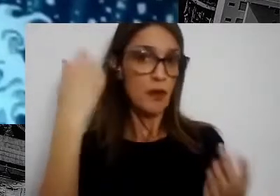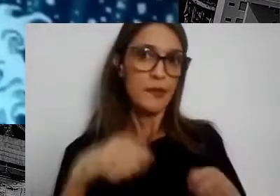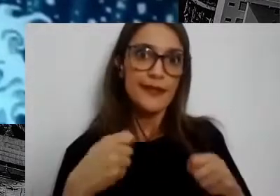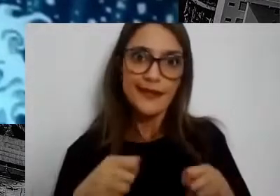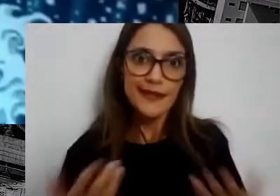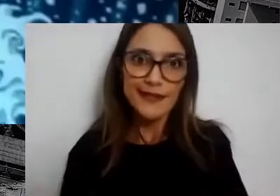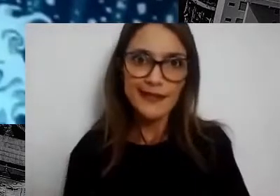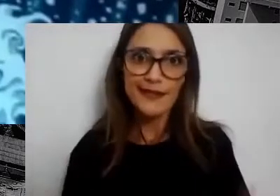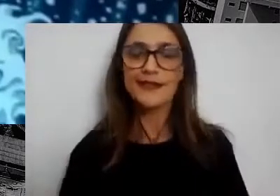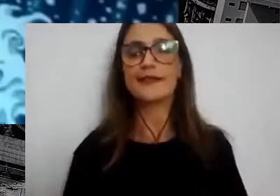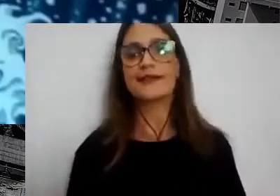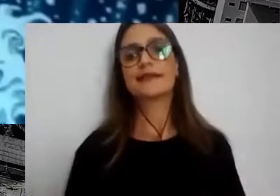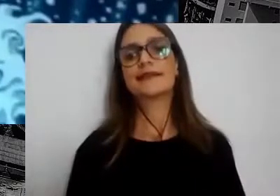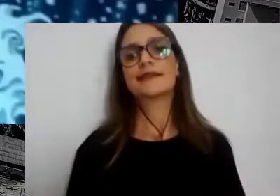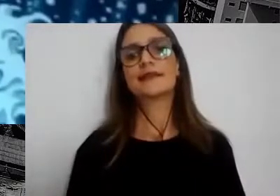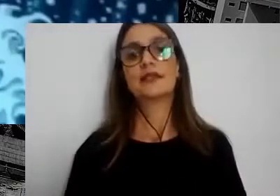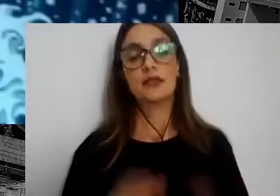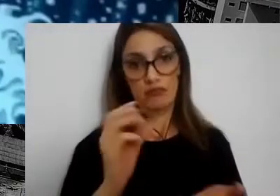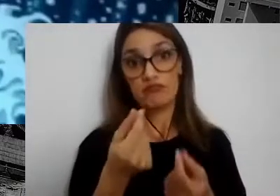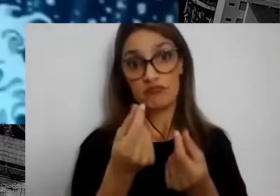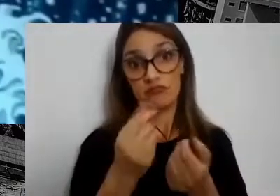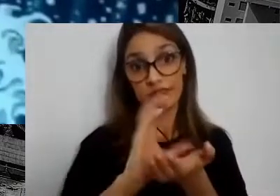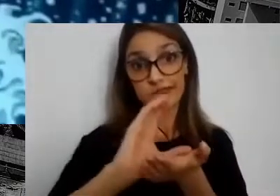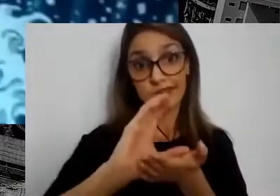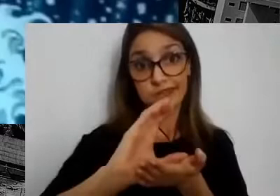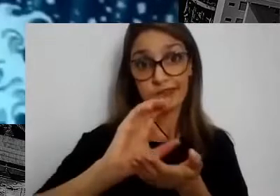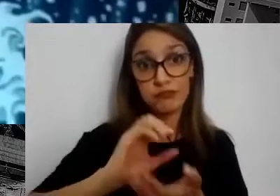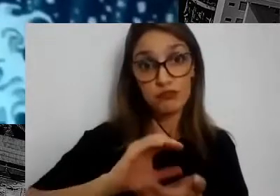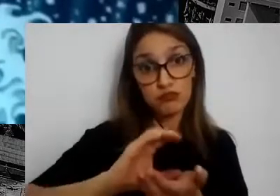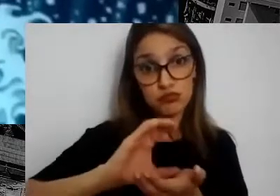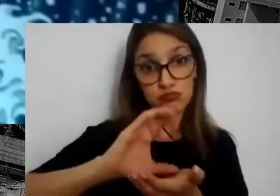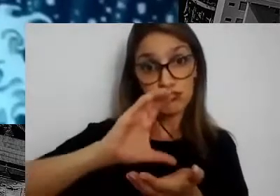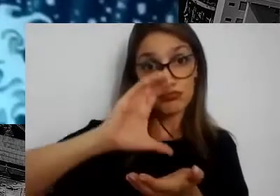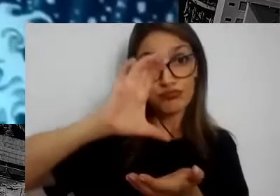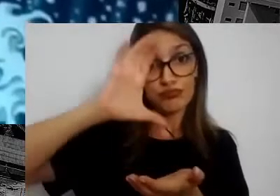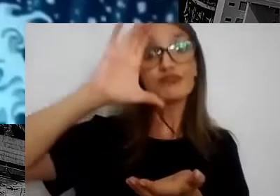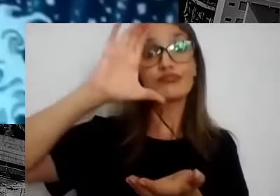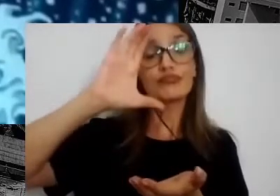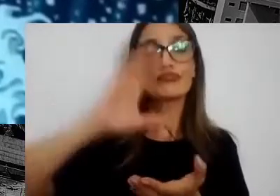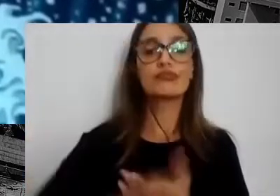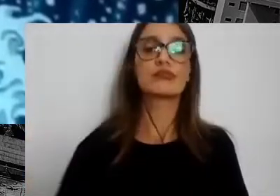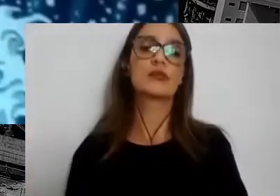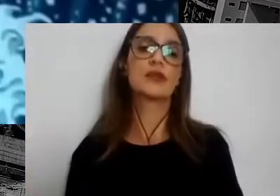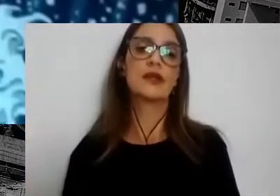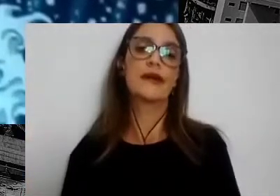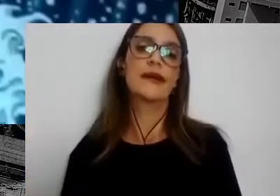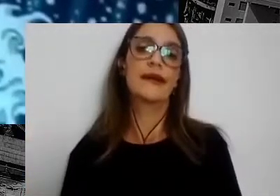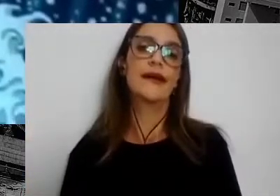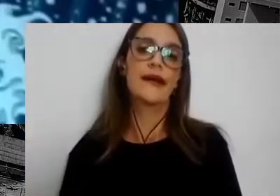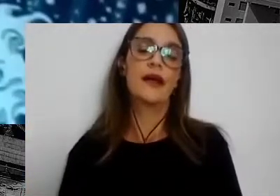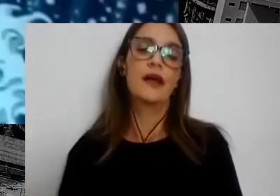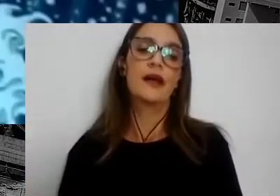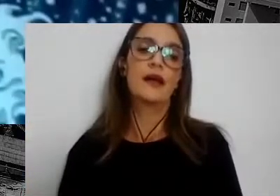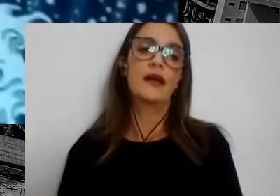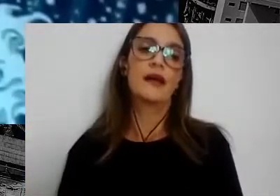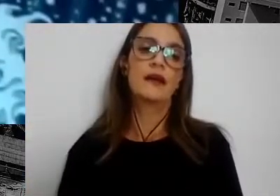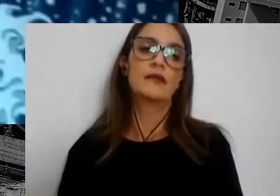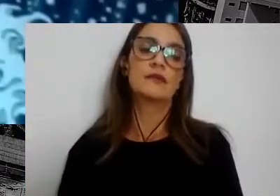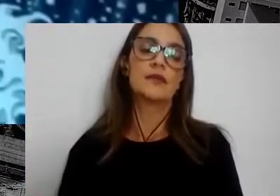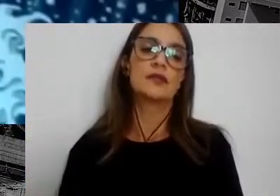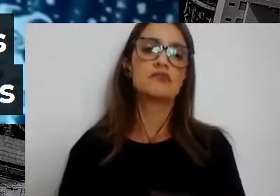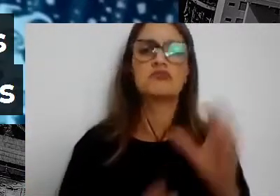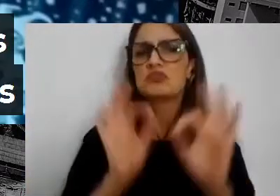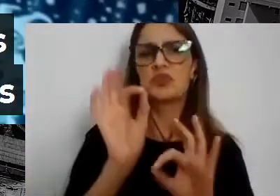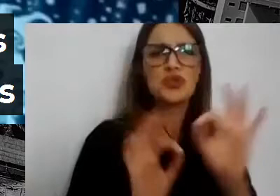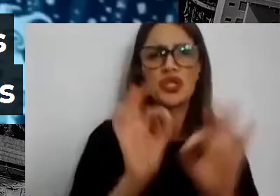trying to get those co-beneficiaries to align on what the project scope is and how it will derive